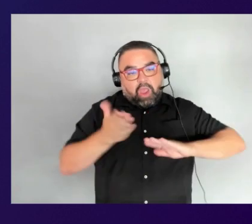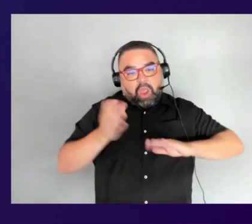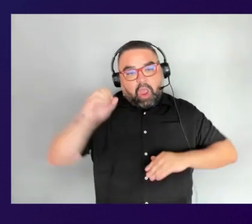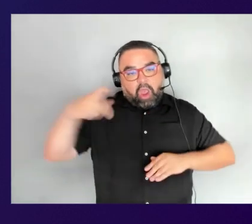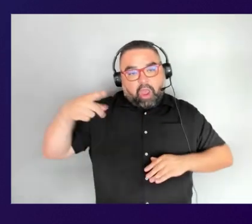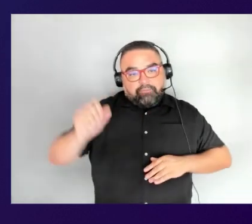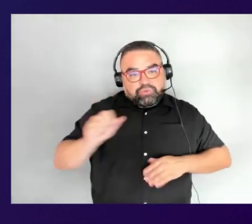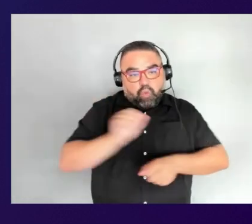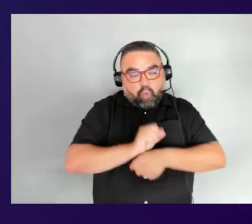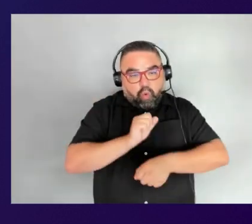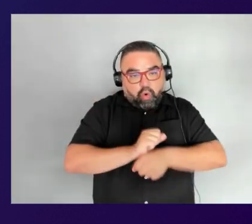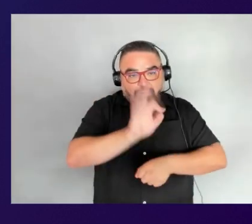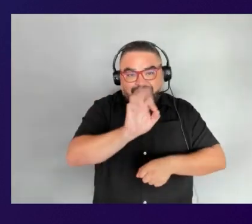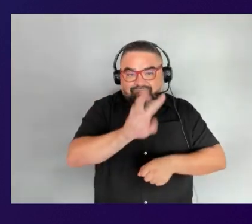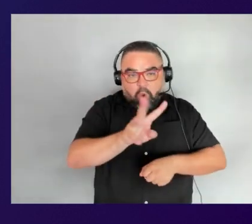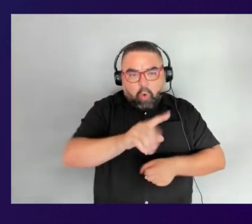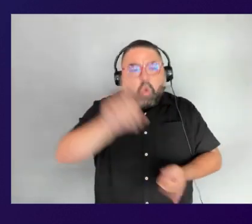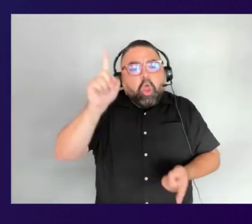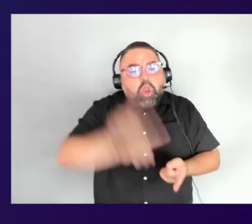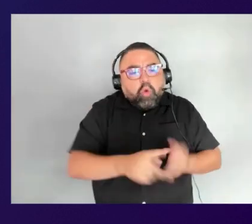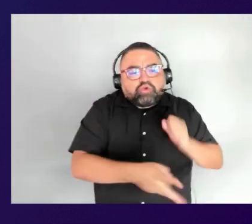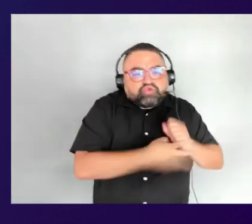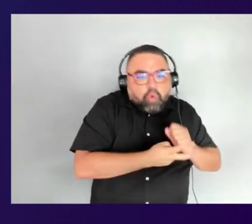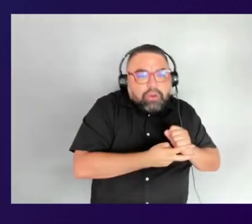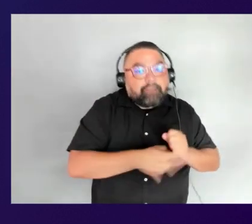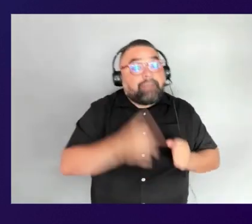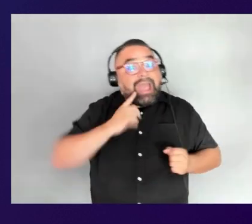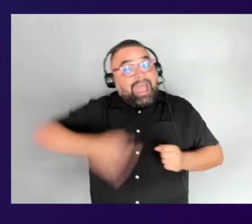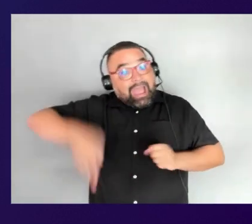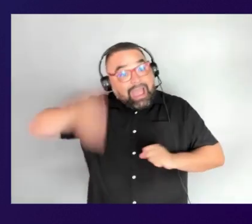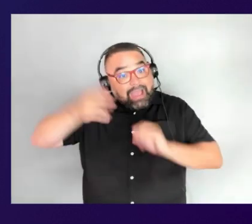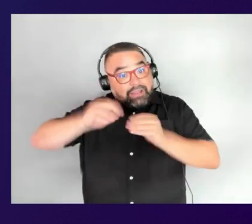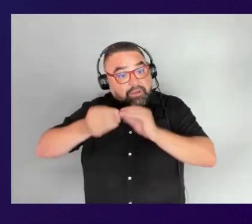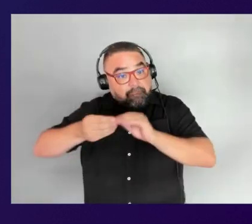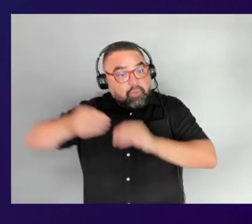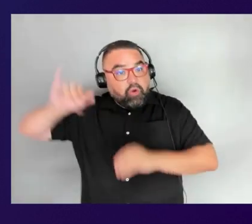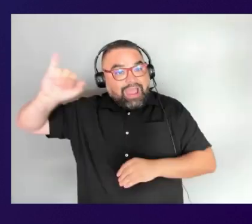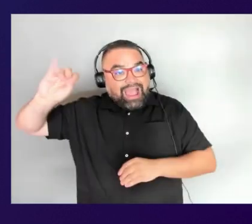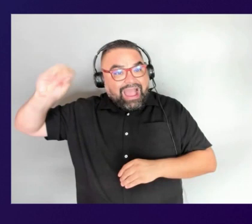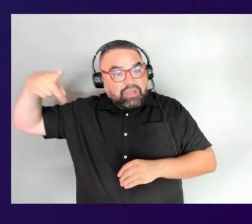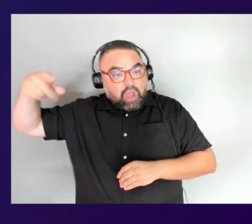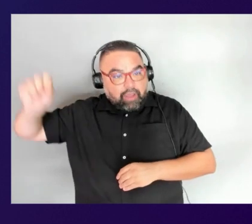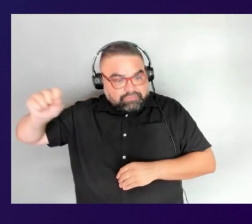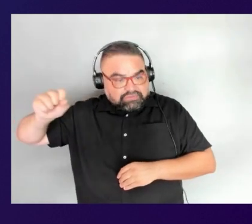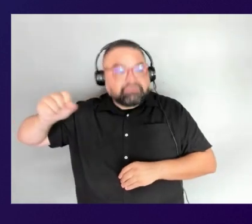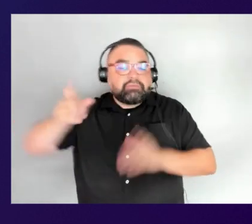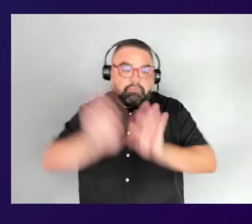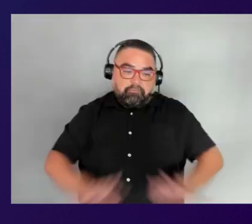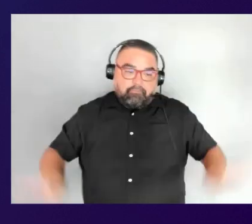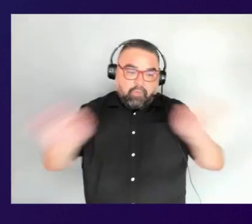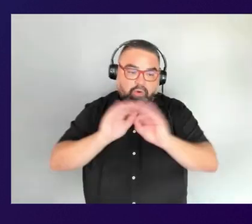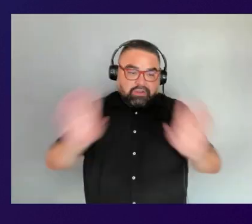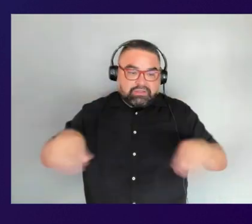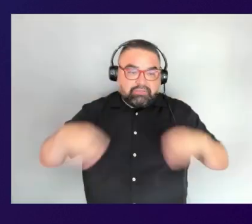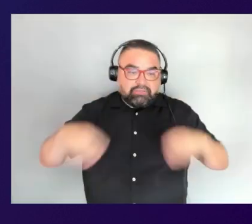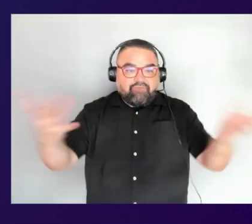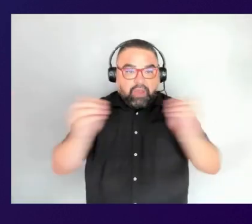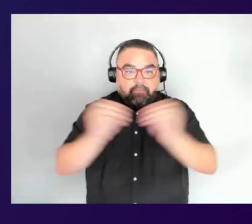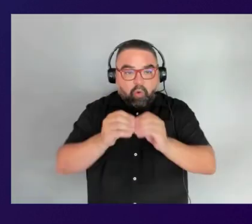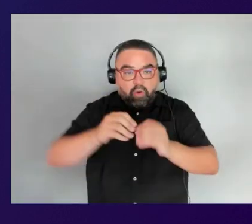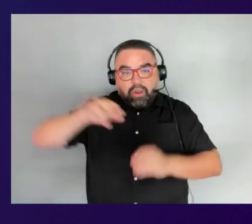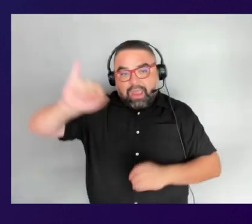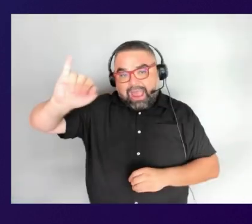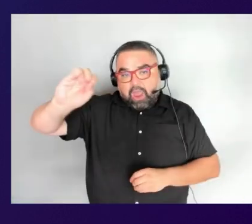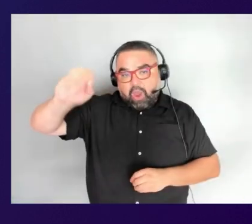relatively small amount of storage but a high number of IOPS, and you want to be able to give more IOPS to your workflow than you previously could. So this is